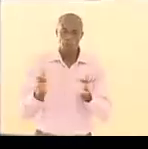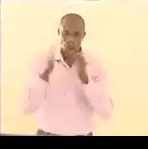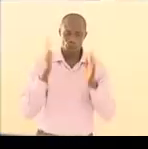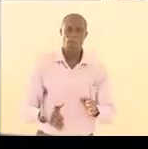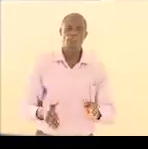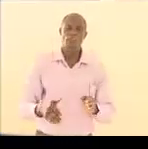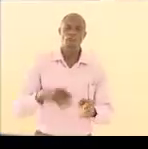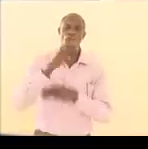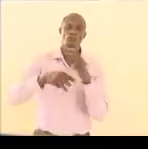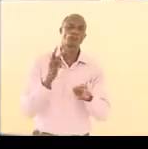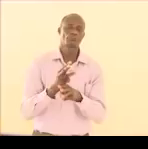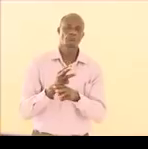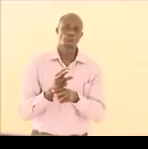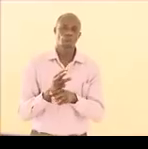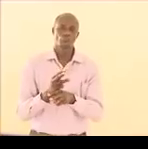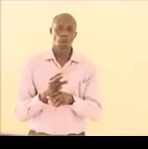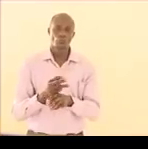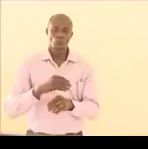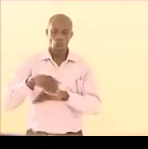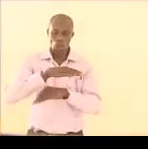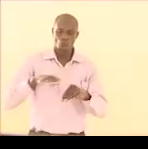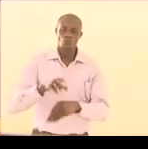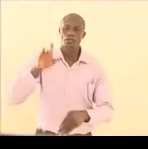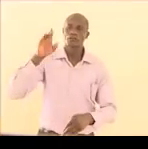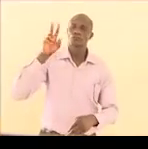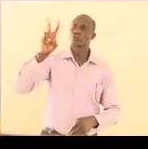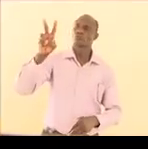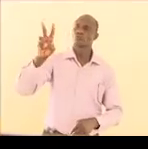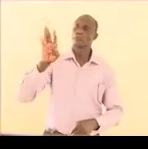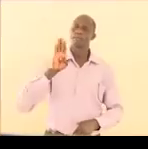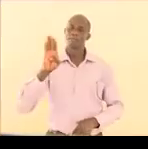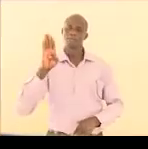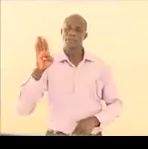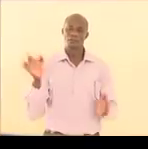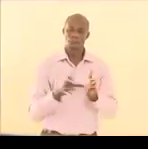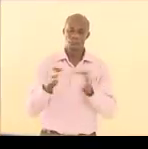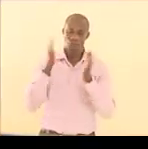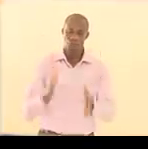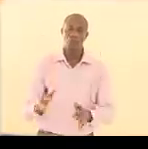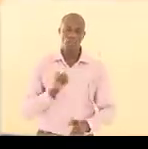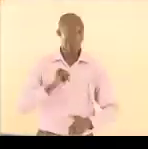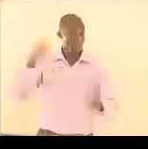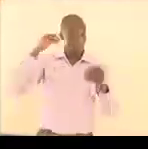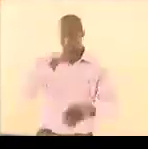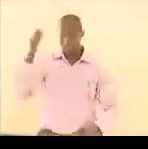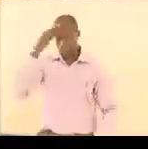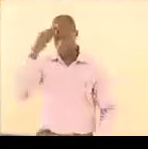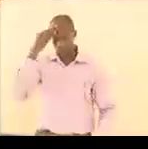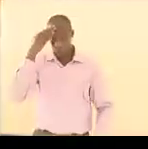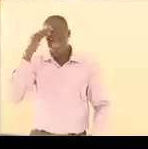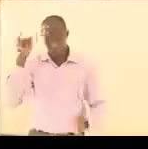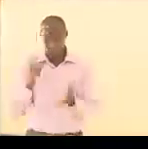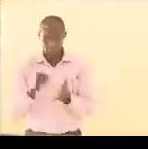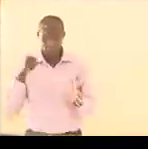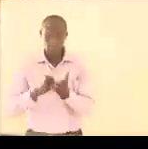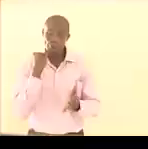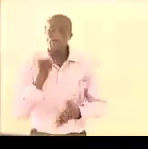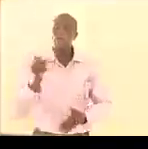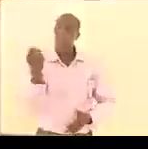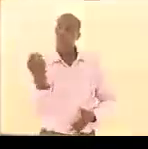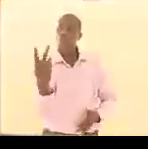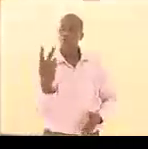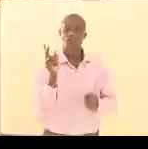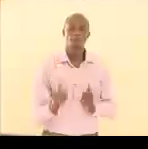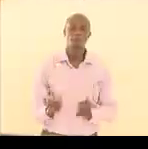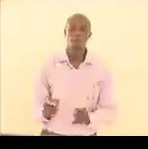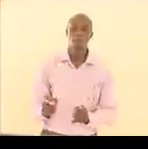Christians all over the world, over 2 billion Christians all over the world, I hope you know that it is